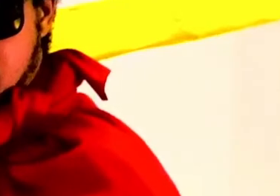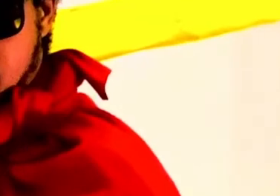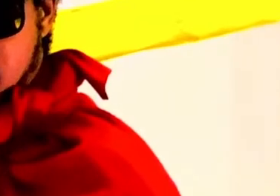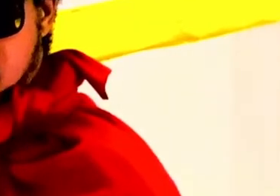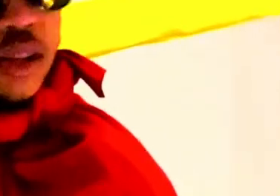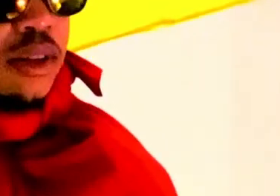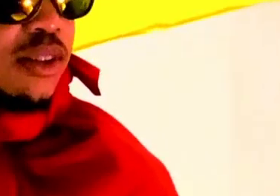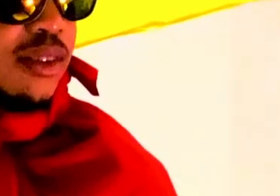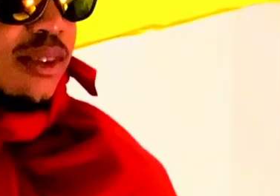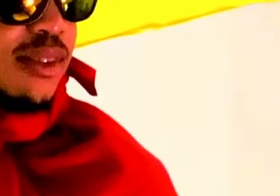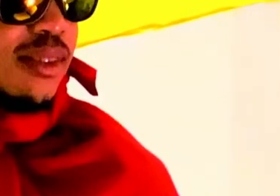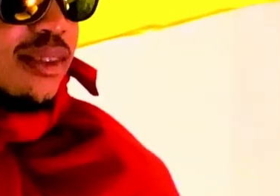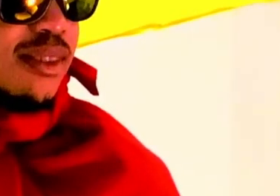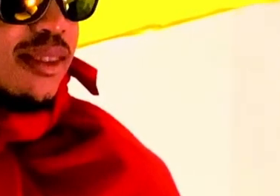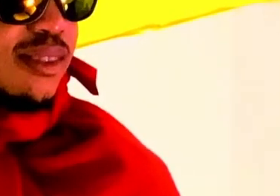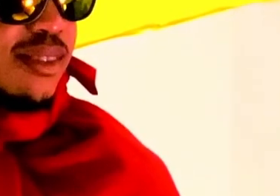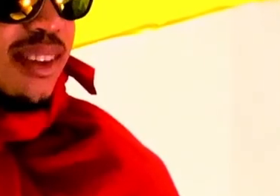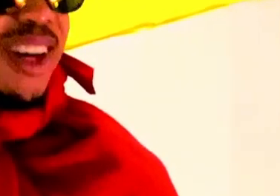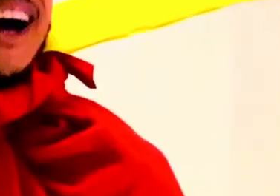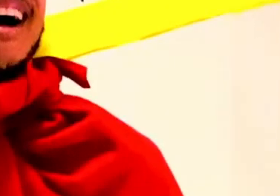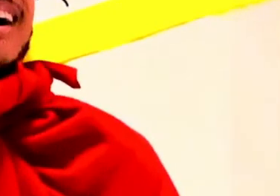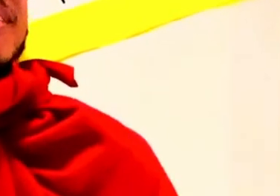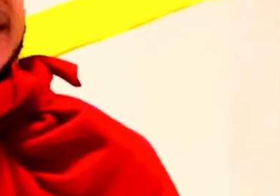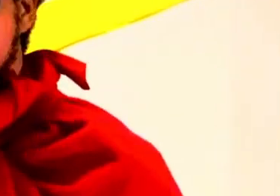swordsmanship. Great job, Sheriff, you're my hero!